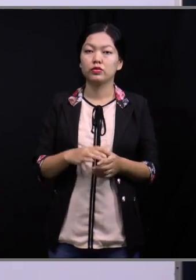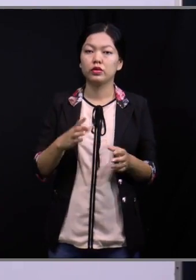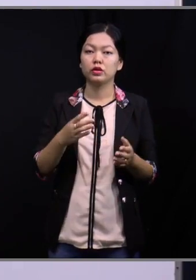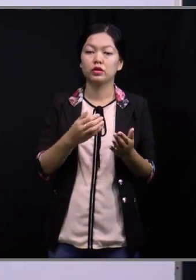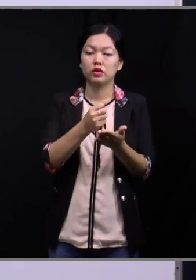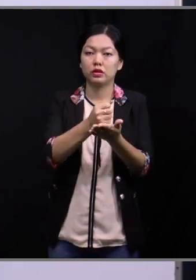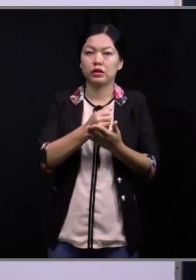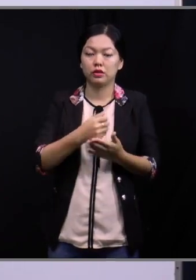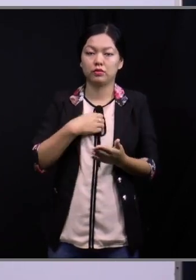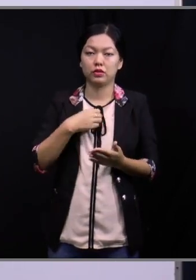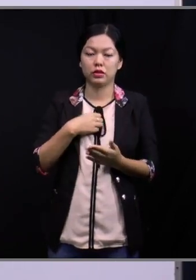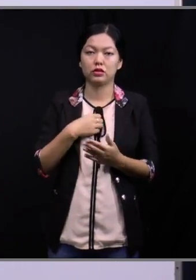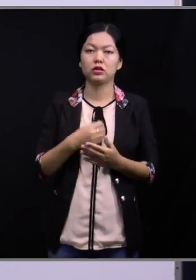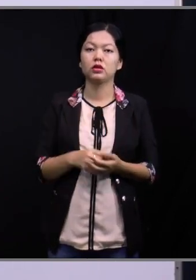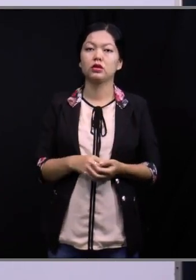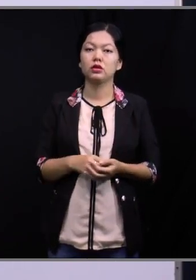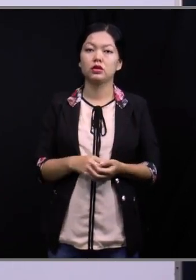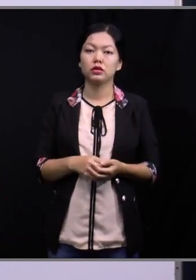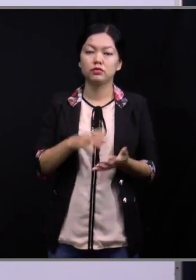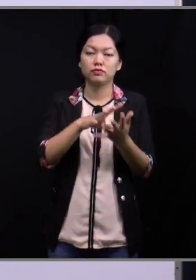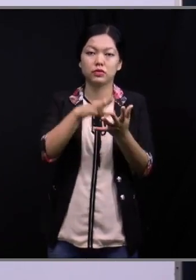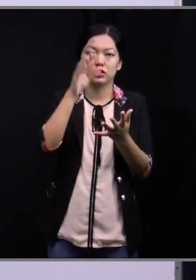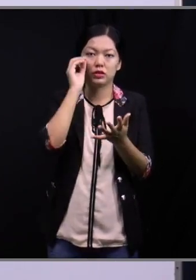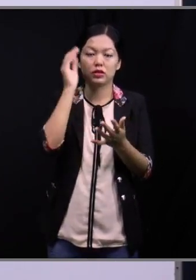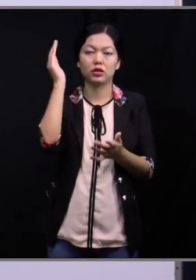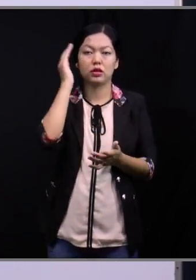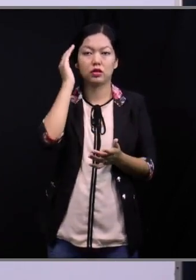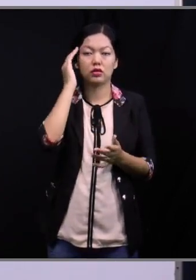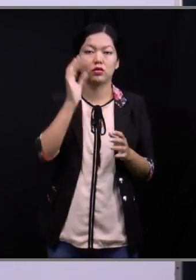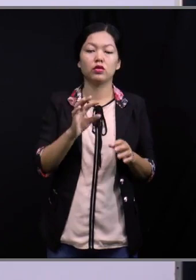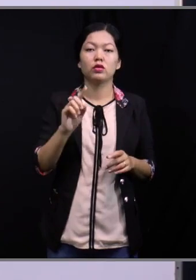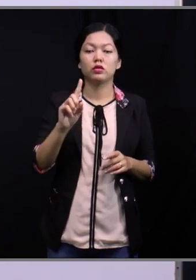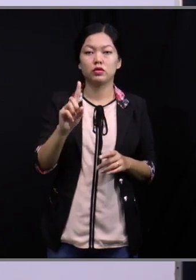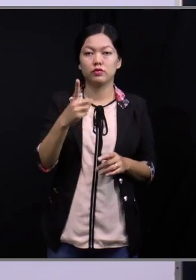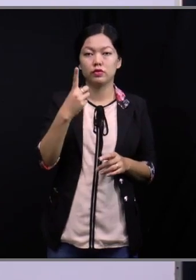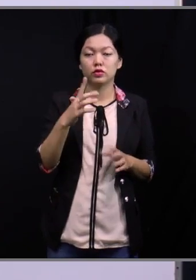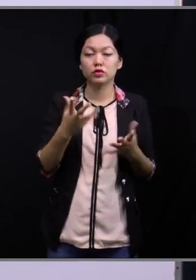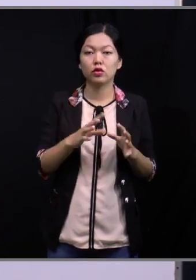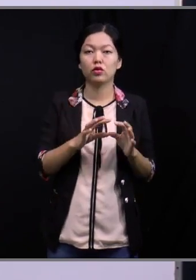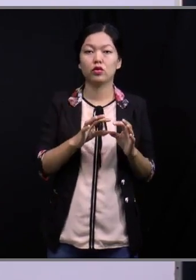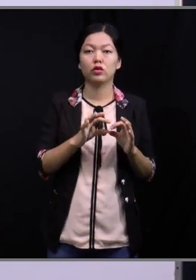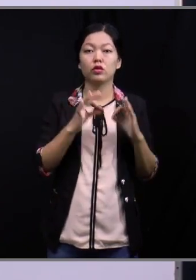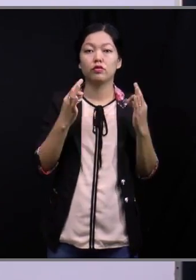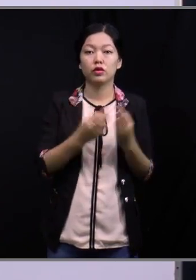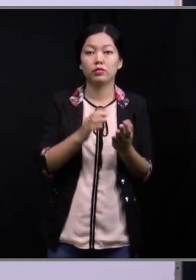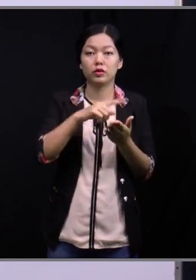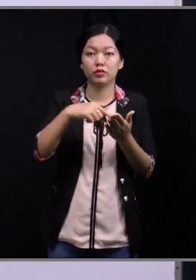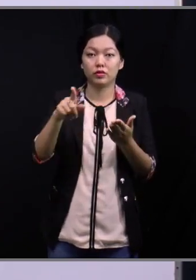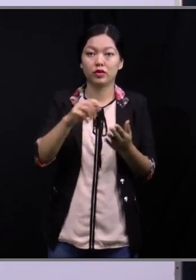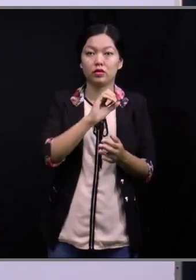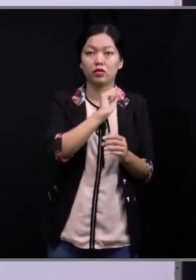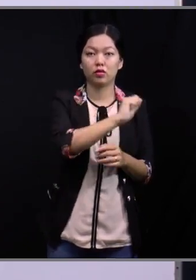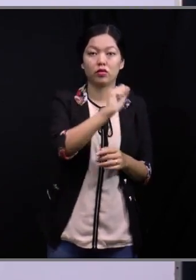identification and subsequently placing them in the correct taxonomic category, which is very important, without which